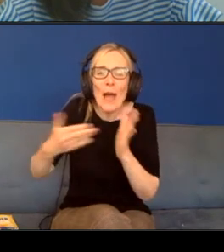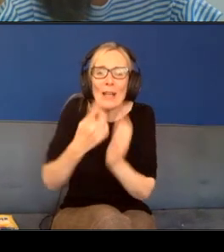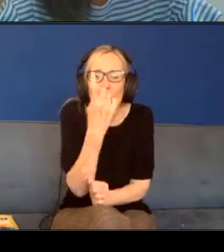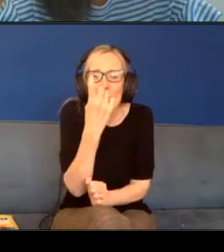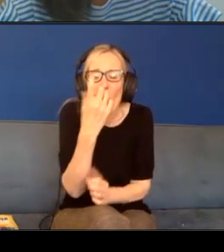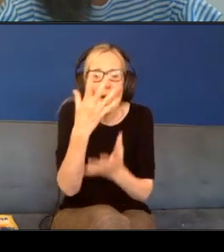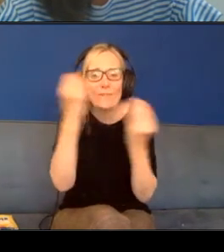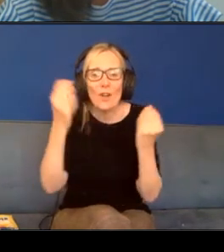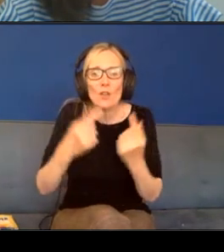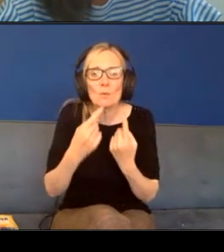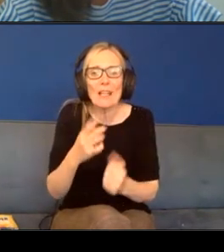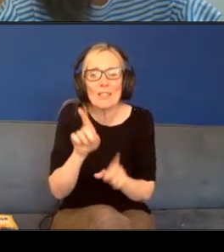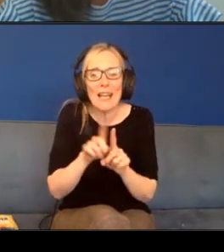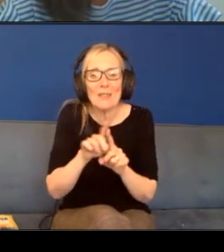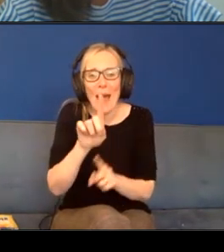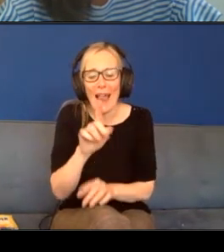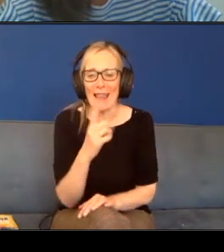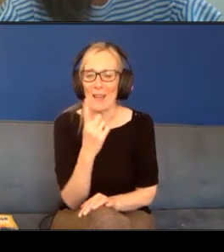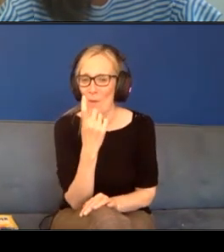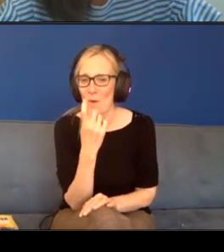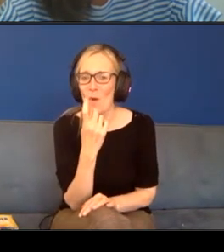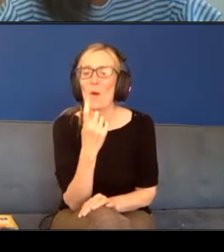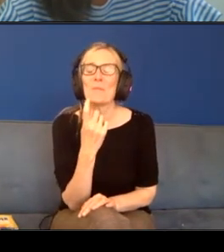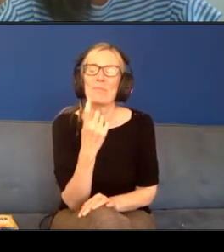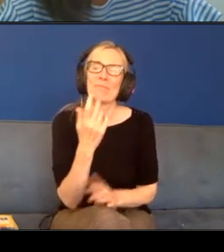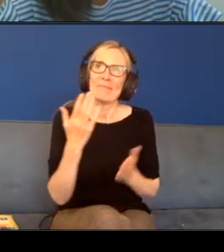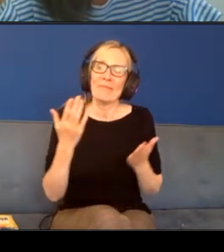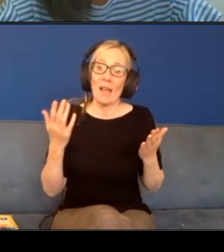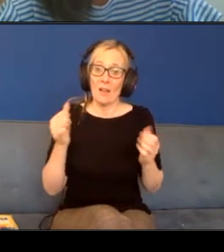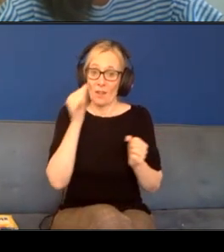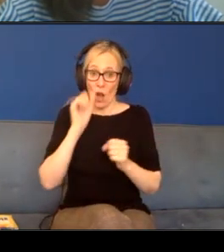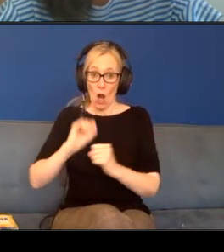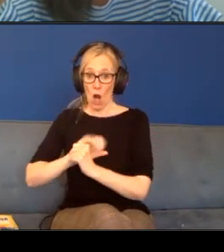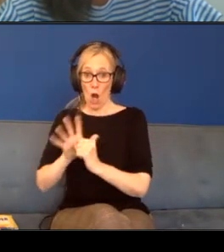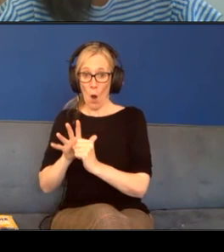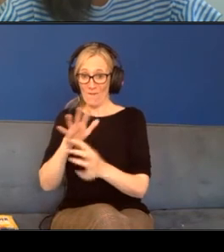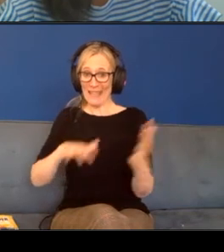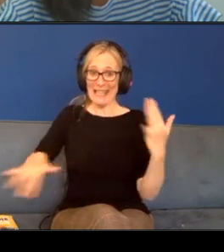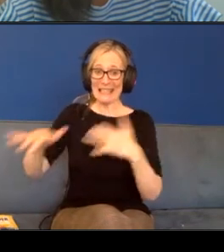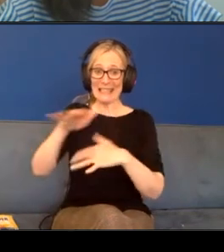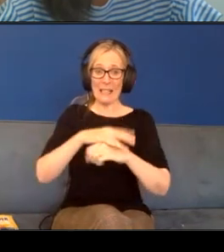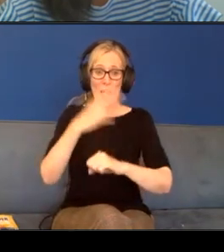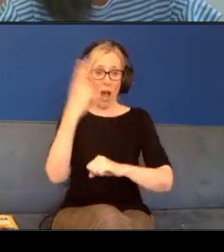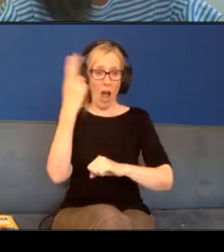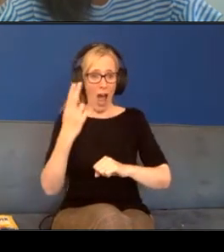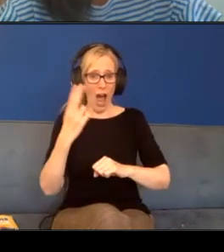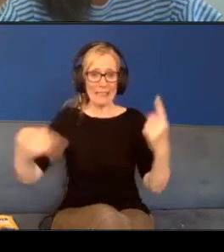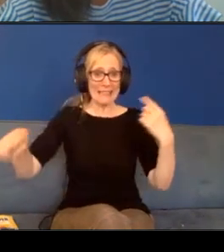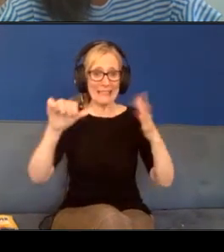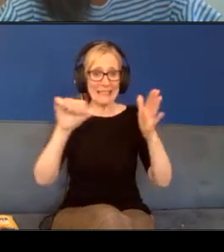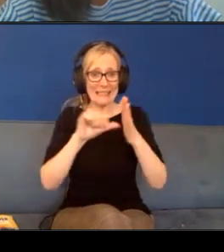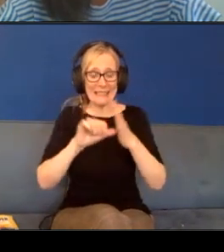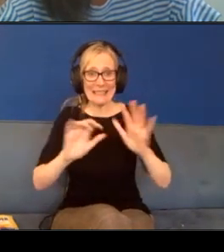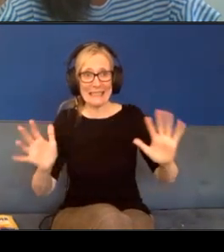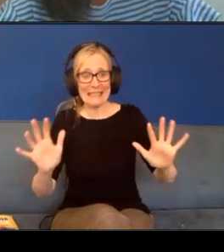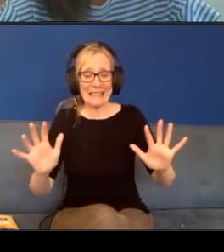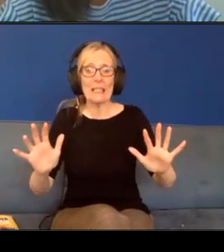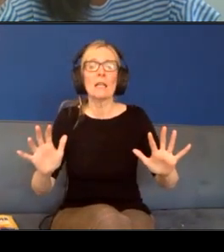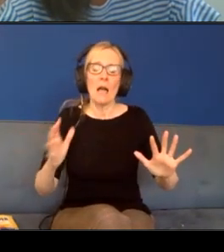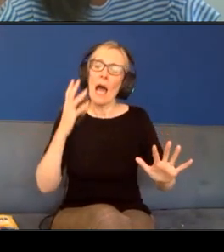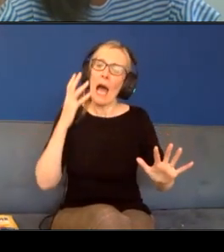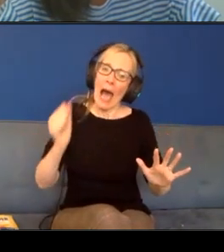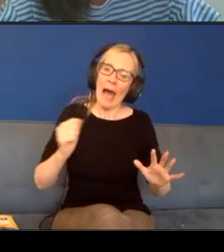that currently in this sort of COVID-19 environment, with the arts sector being what it is at the moment, there is also